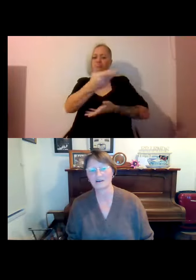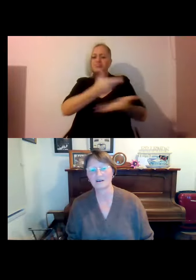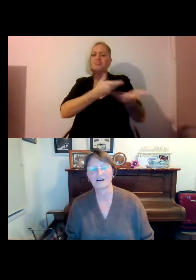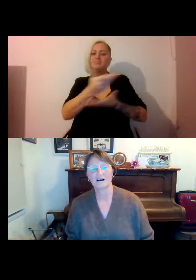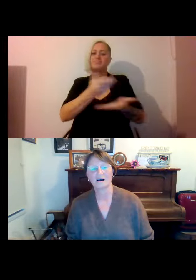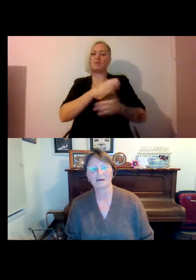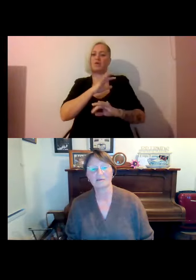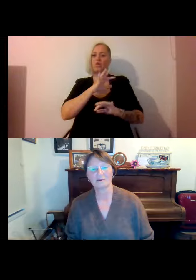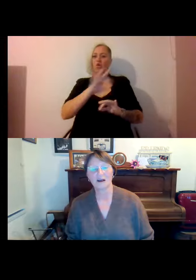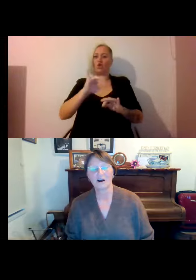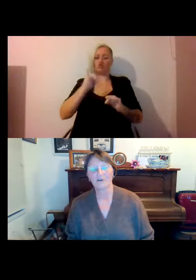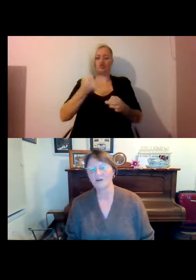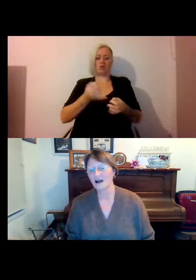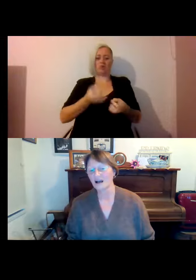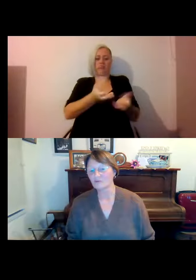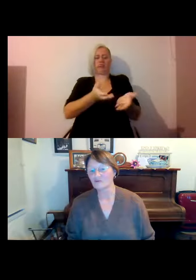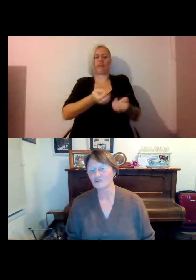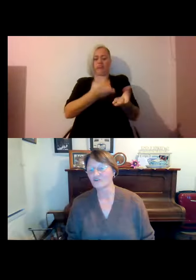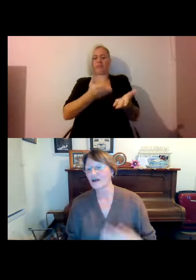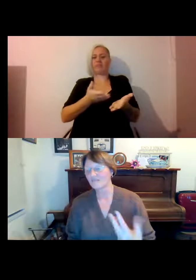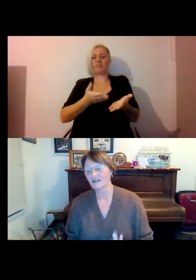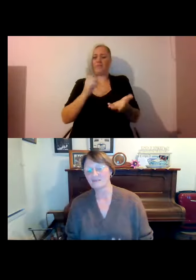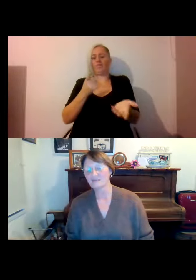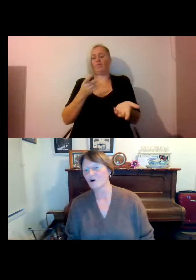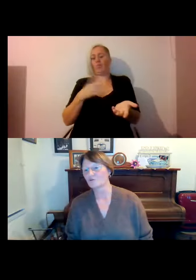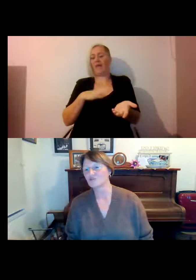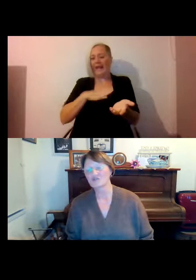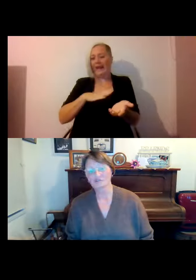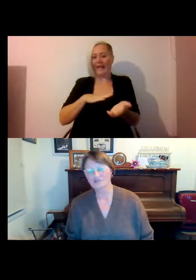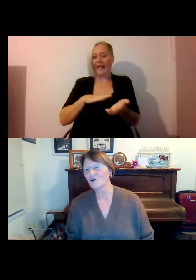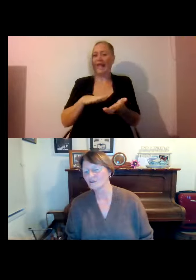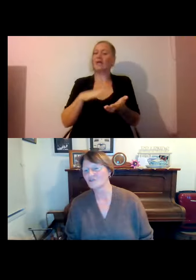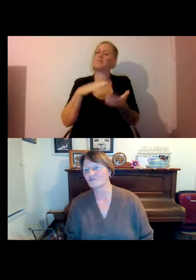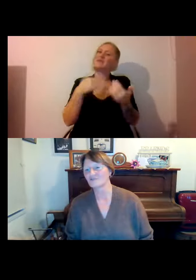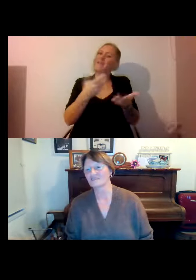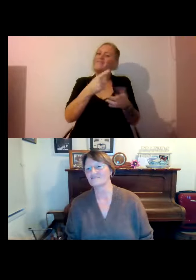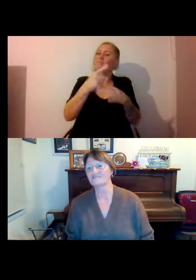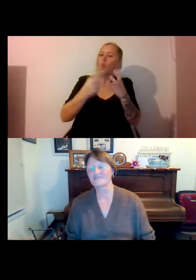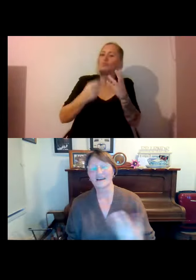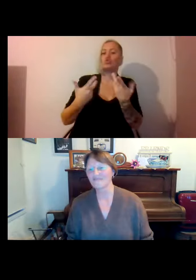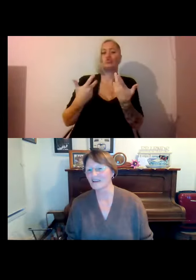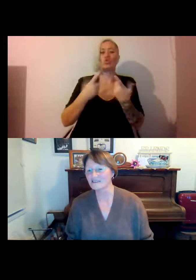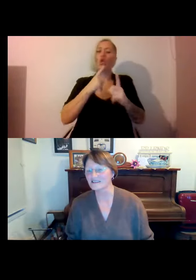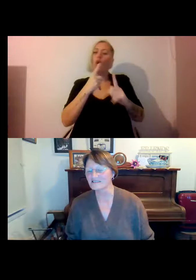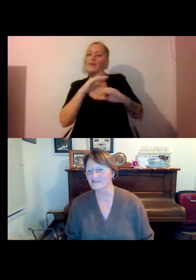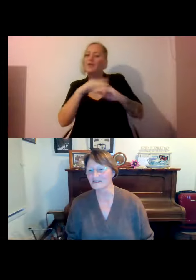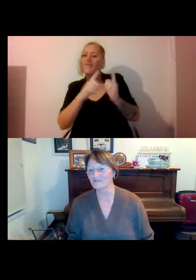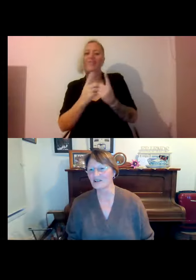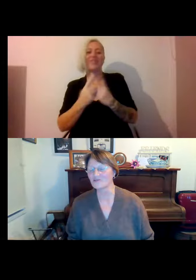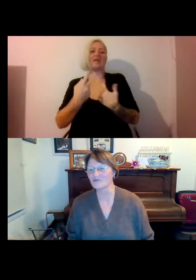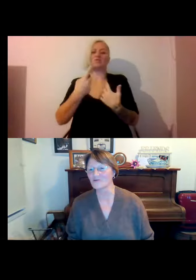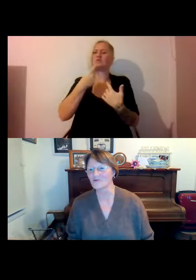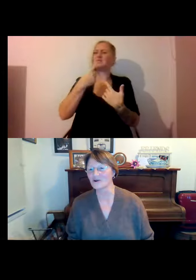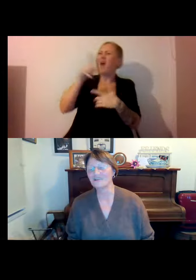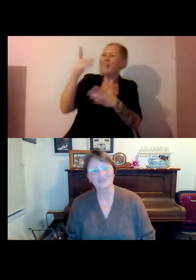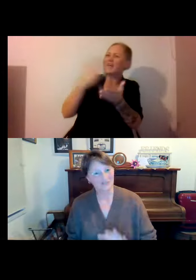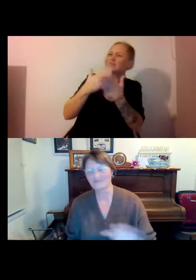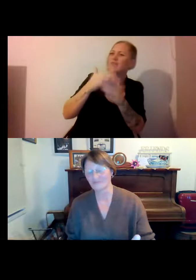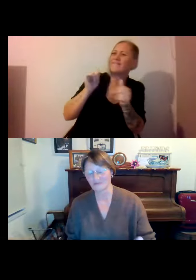responding, of being able to have that option to comment on things, to say how fantastic something is,